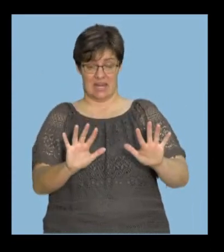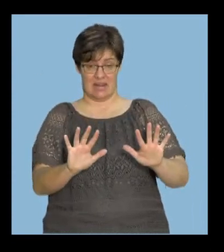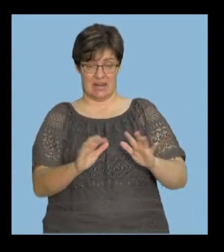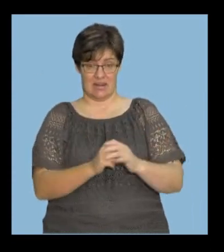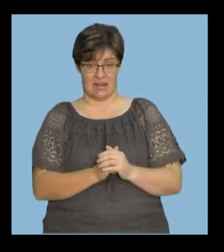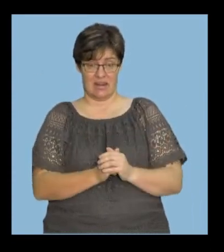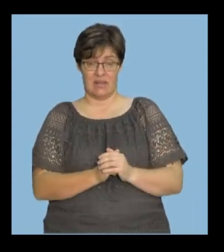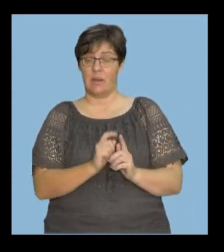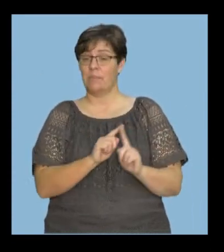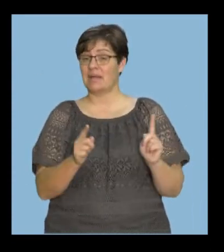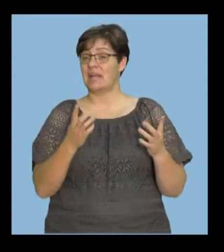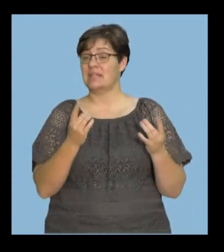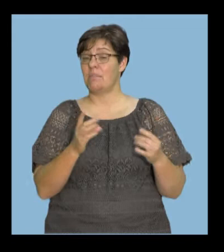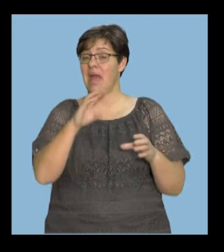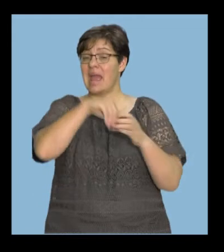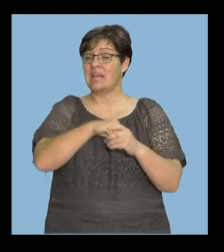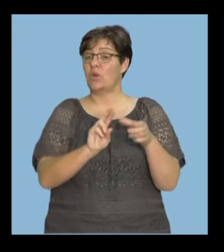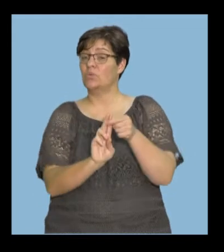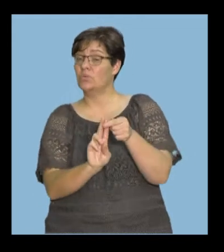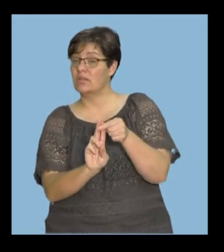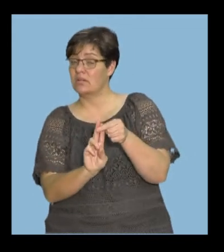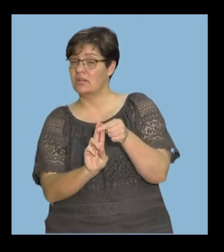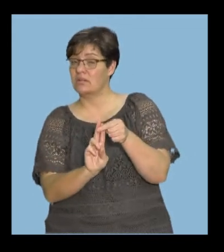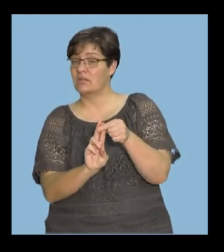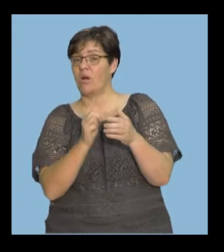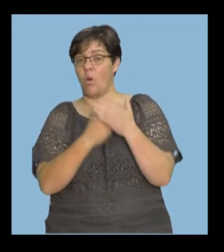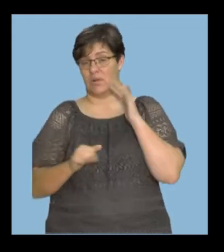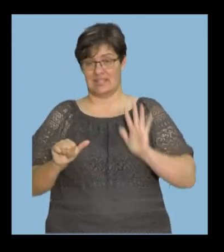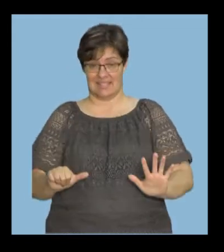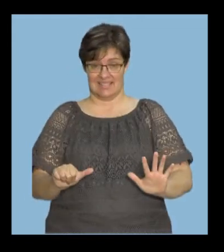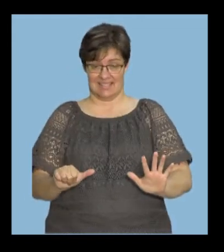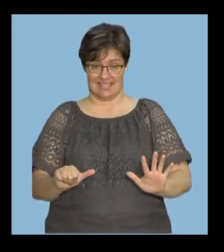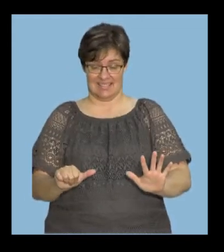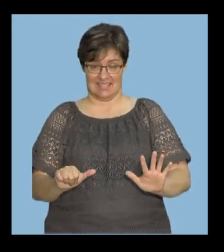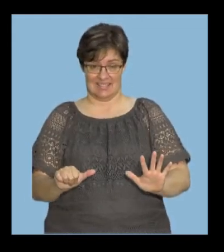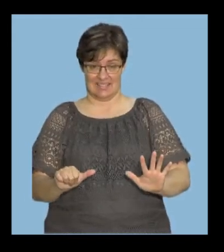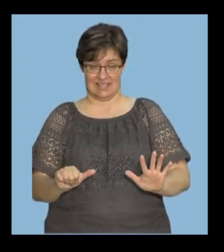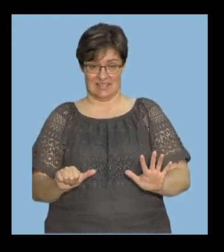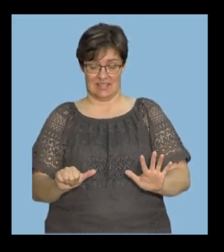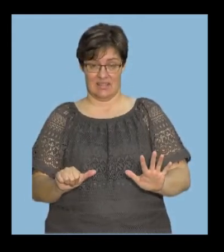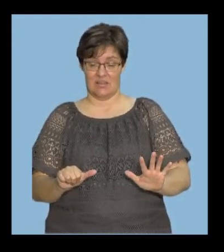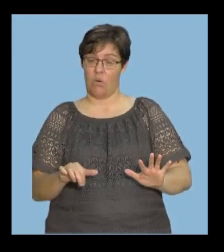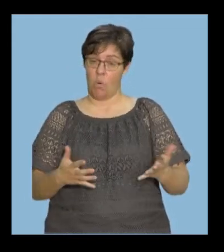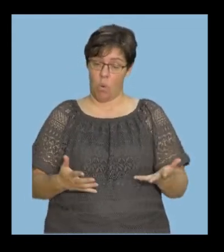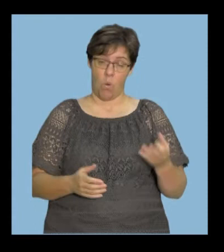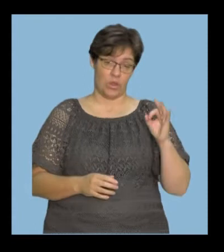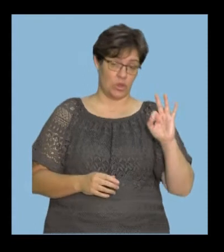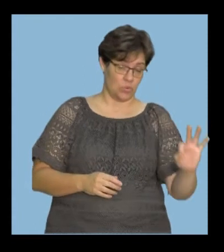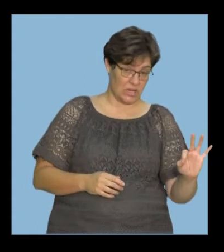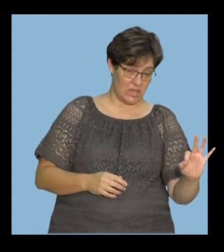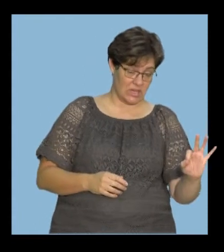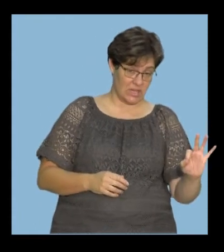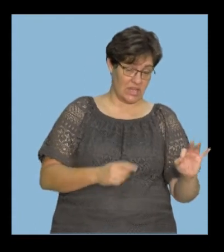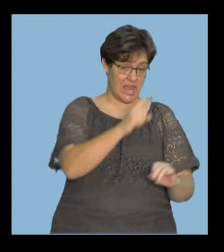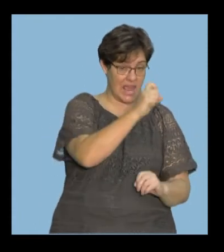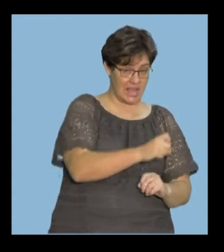10. But the number in the union is only 6. It's either 3